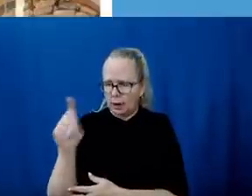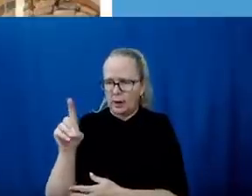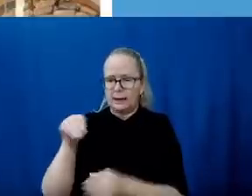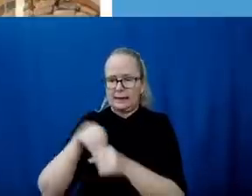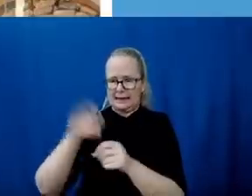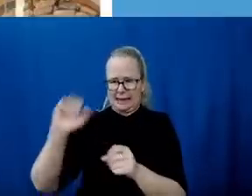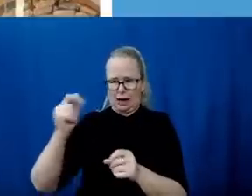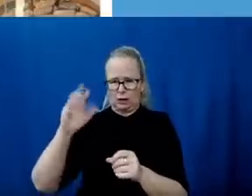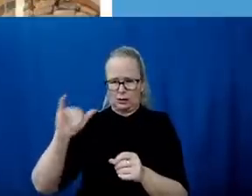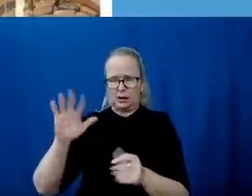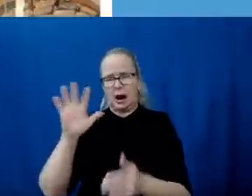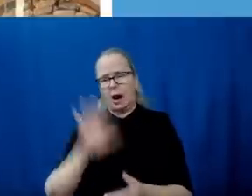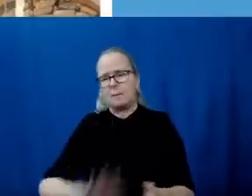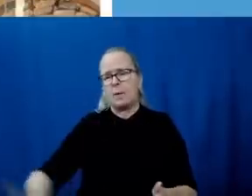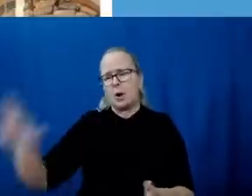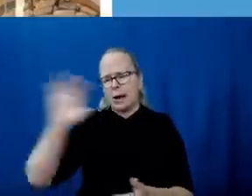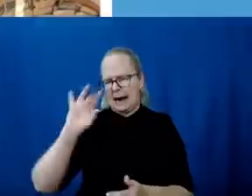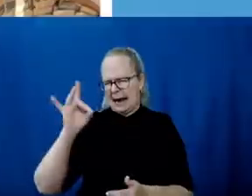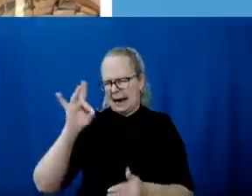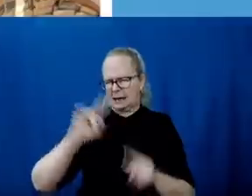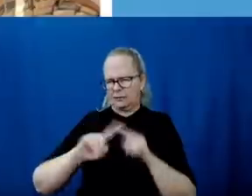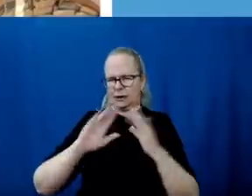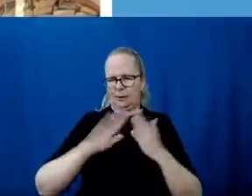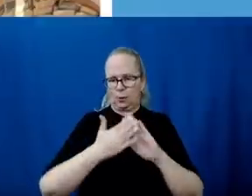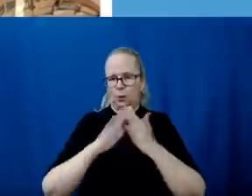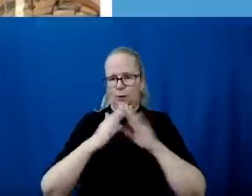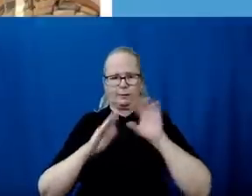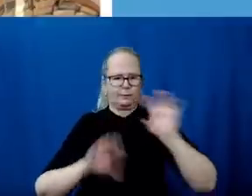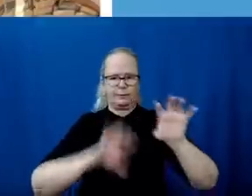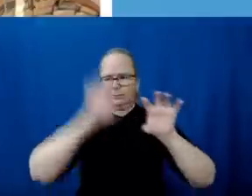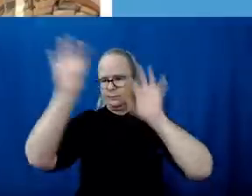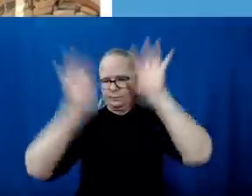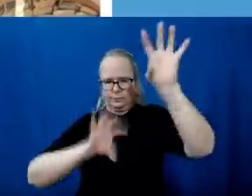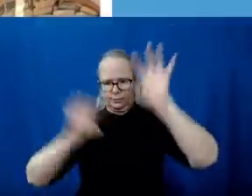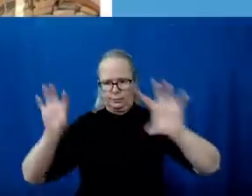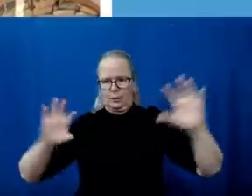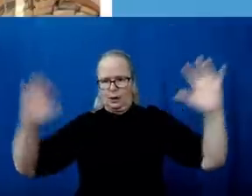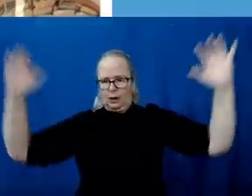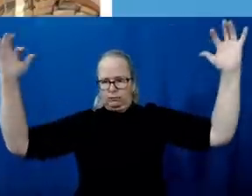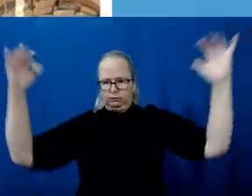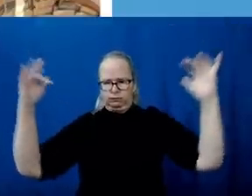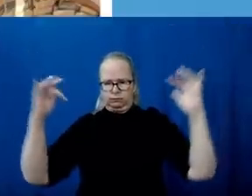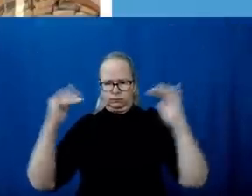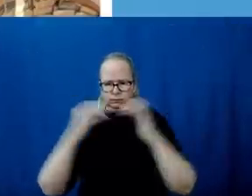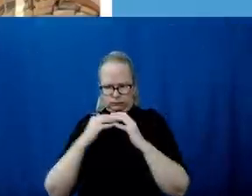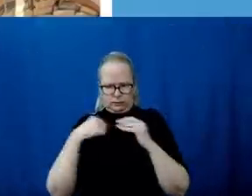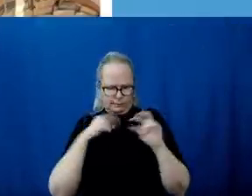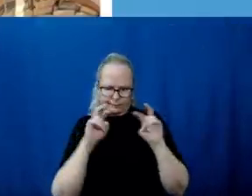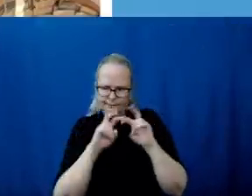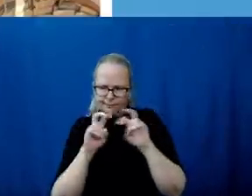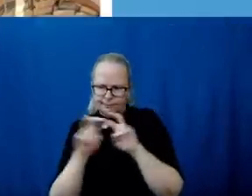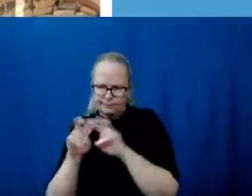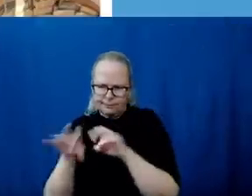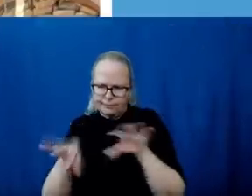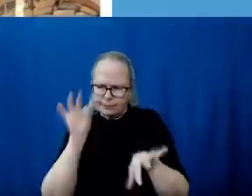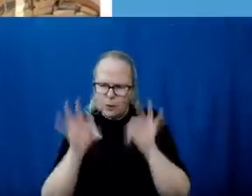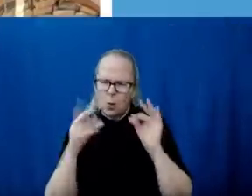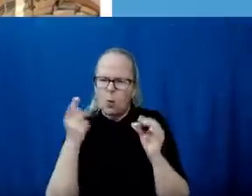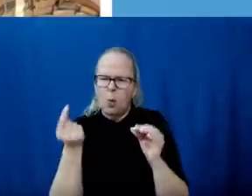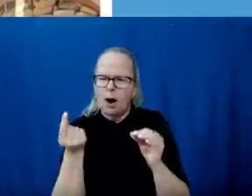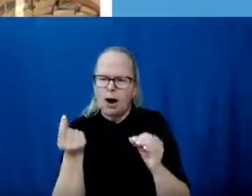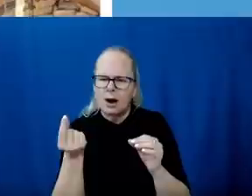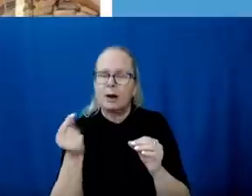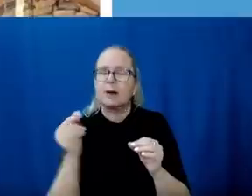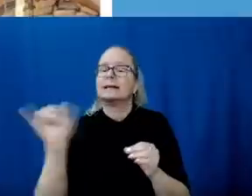looking at up to 8 different neighborhoods, capturing about 24% of their population, and in